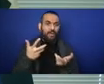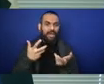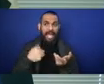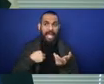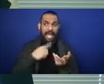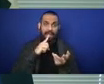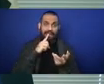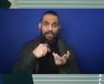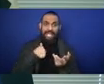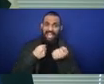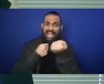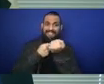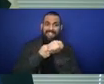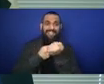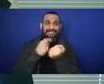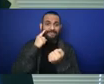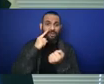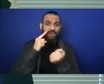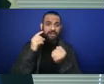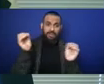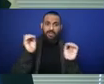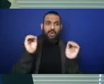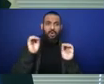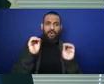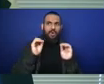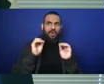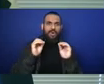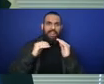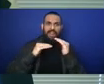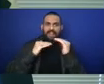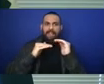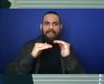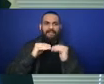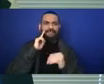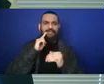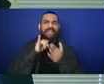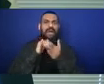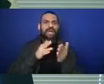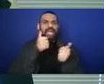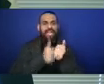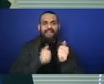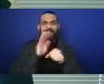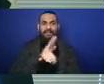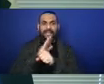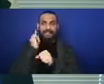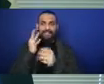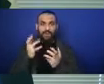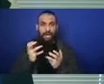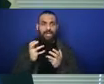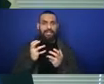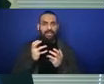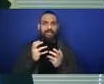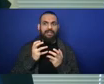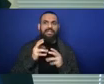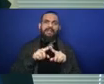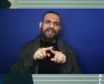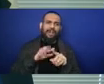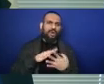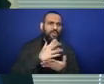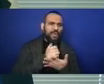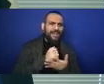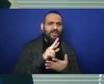with you. I personally advocated for making the thresholds broader so that we impact a